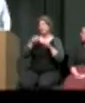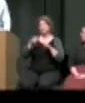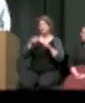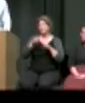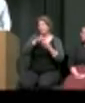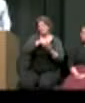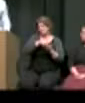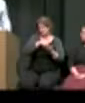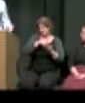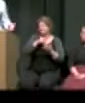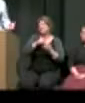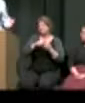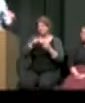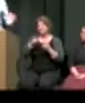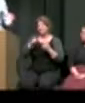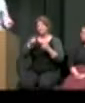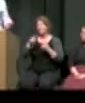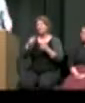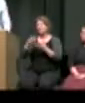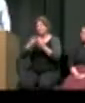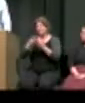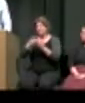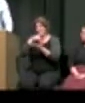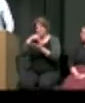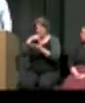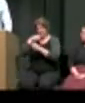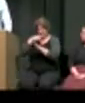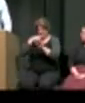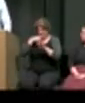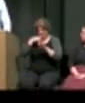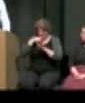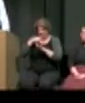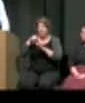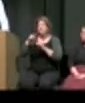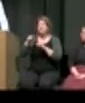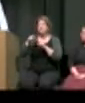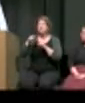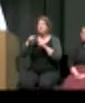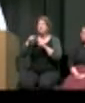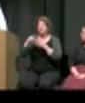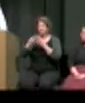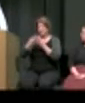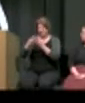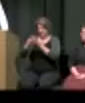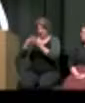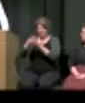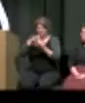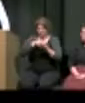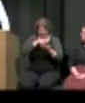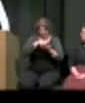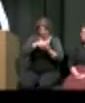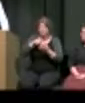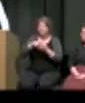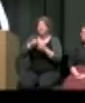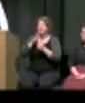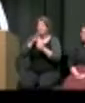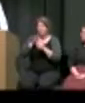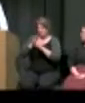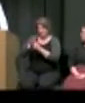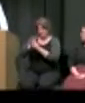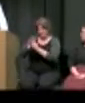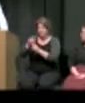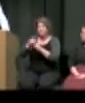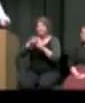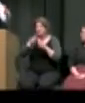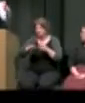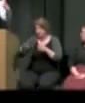dredging. So we were able to dry out the sediments a little more during active dredging as we're continuing to pump water and sediment into